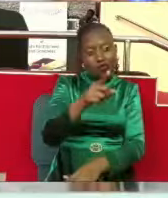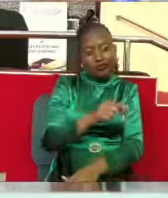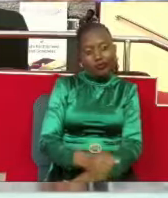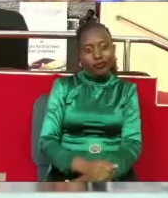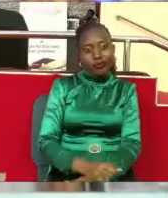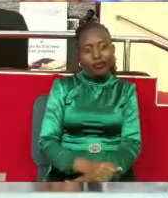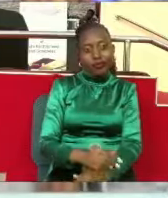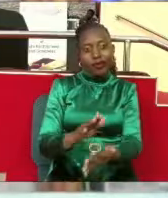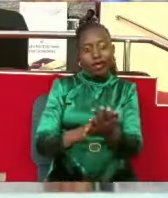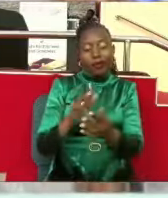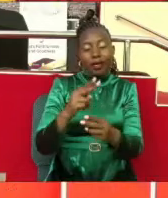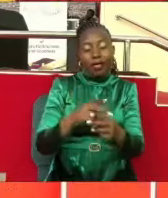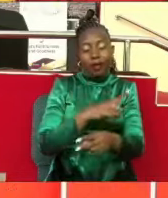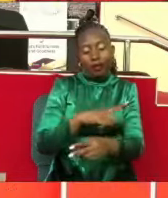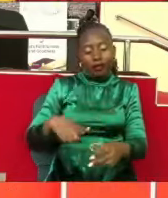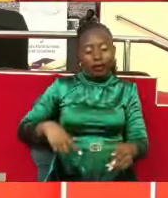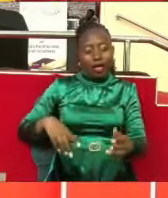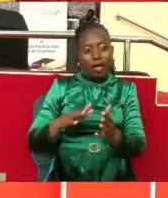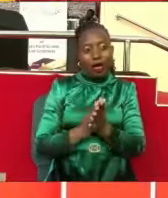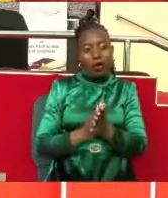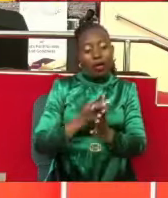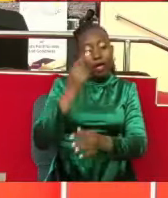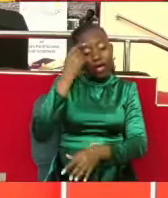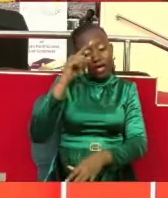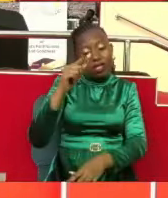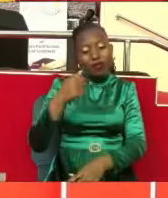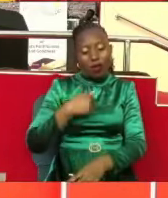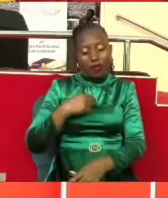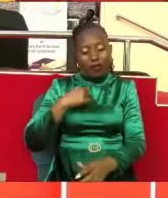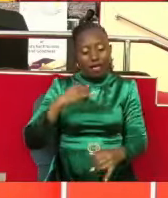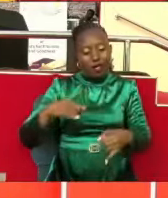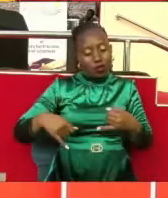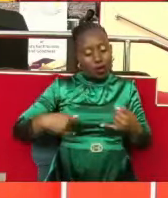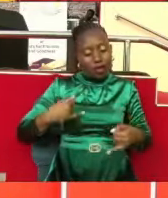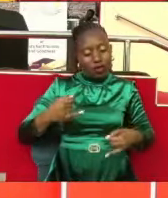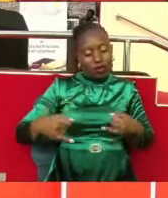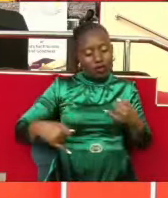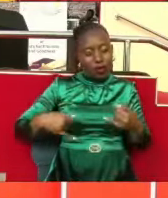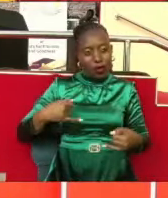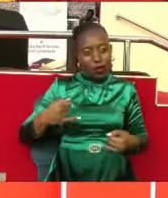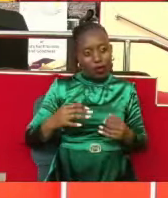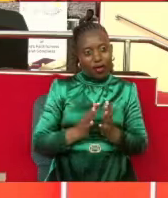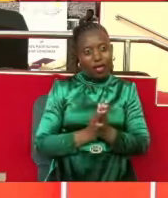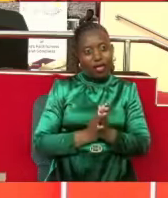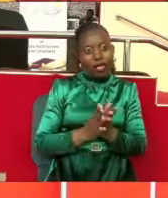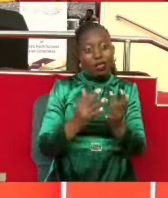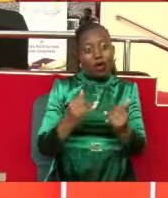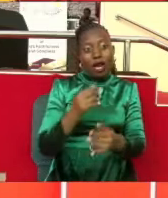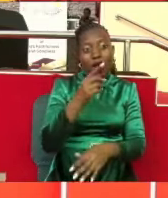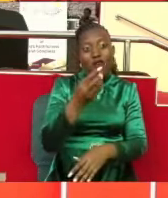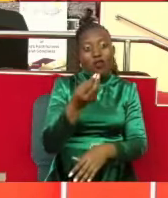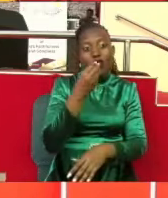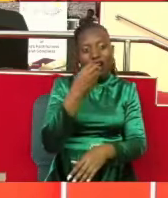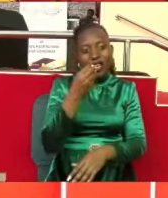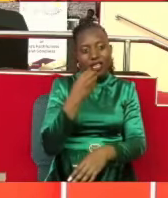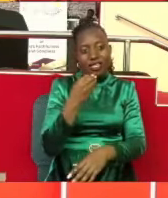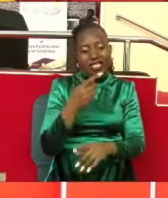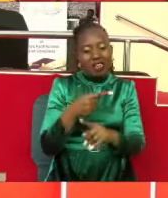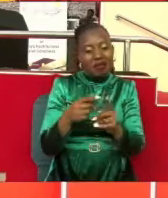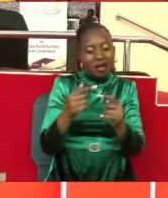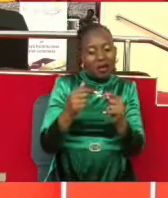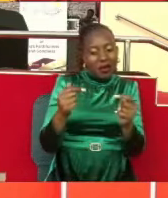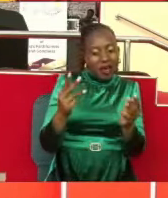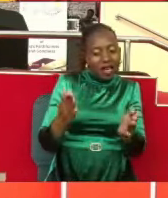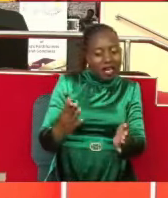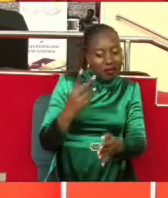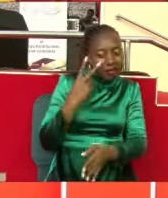Bwana Yesu asifiwe. Amen. It is meant for me to enjoy. Ni yangu ili niweze kuburudika. While they are looking at you,